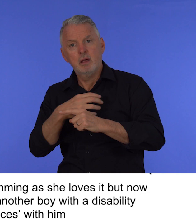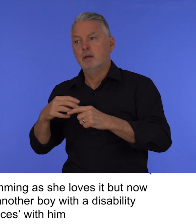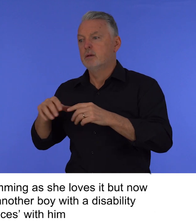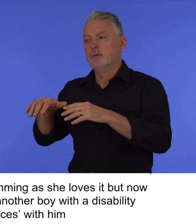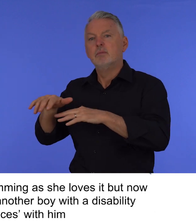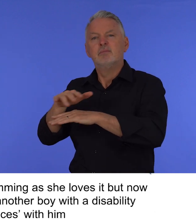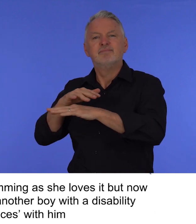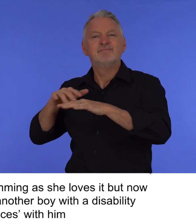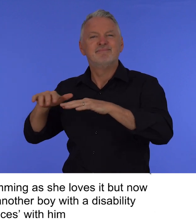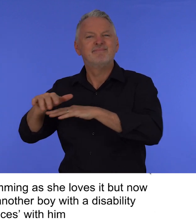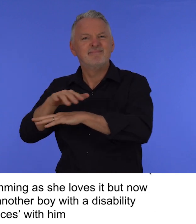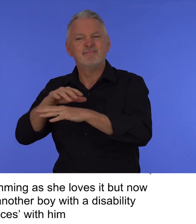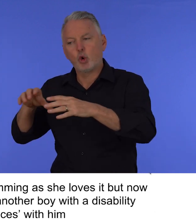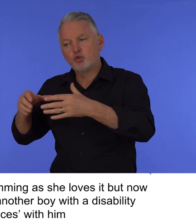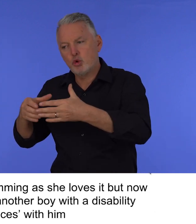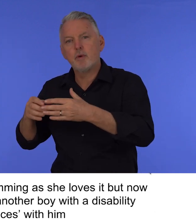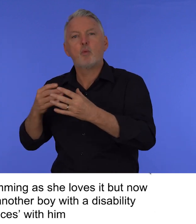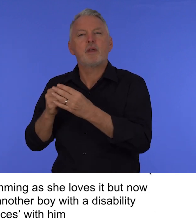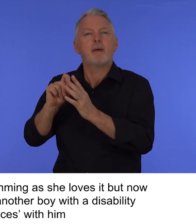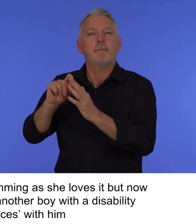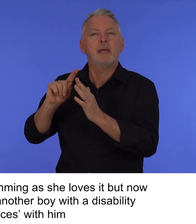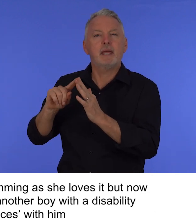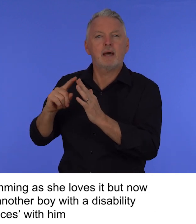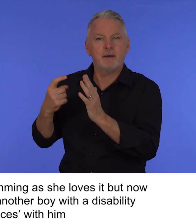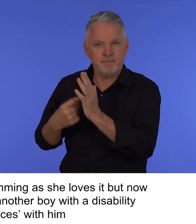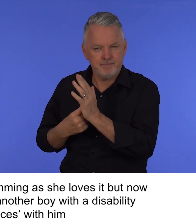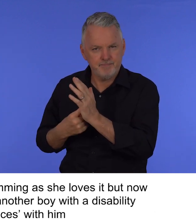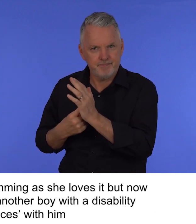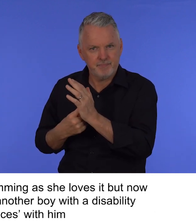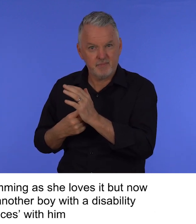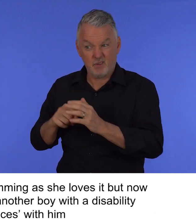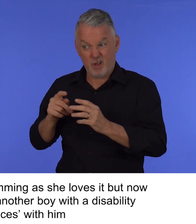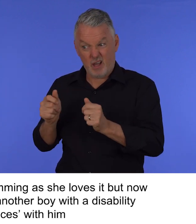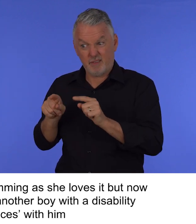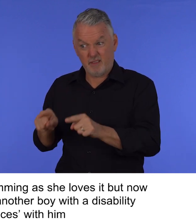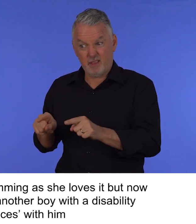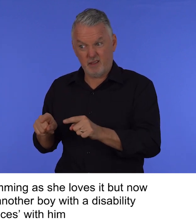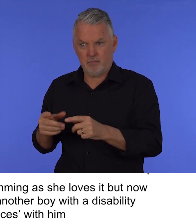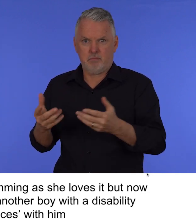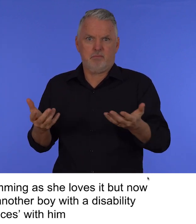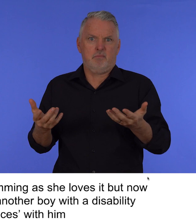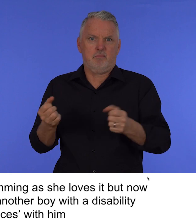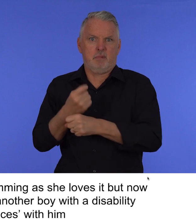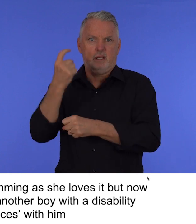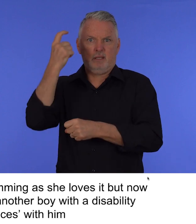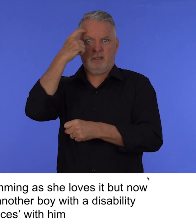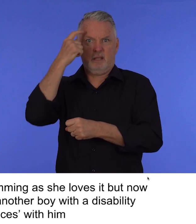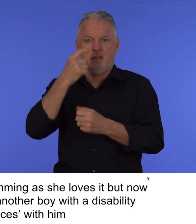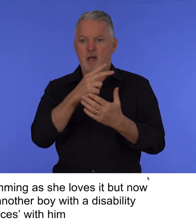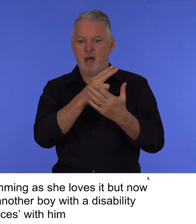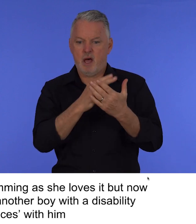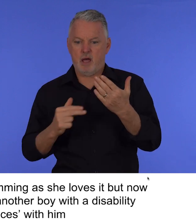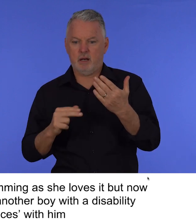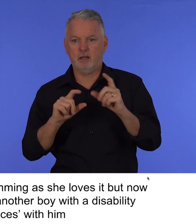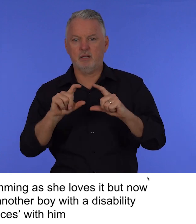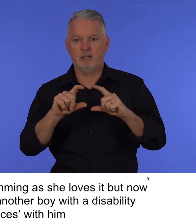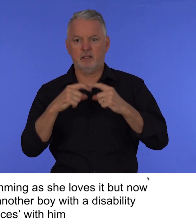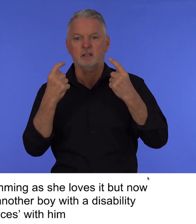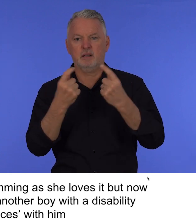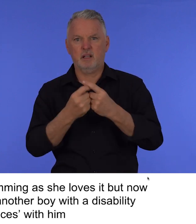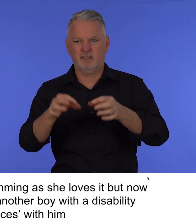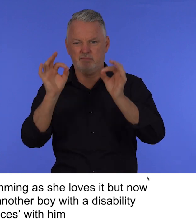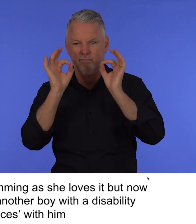community, I looked for an activity that she could do that she loves with other peers. And so art class just seemed to